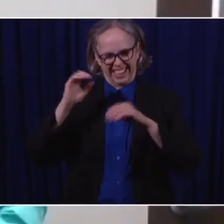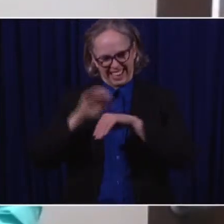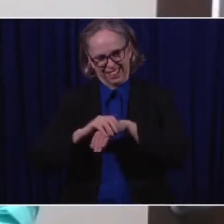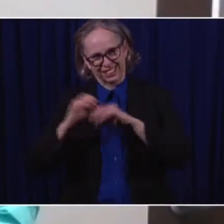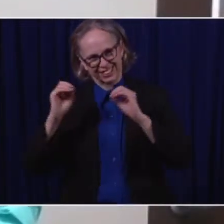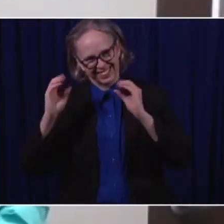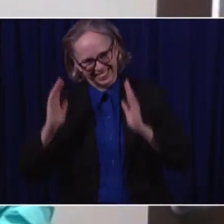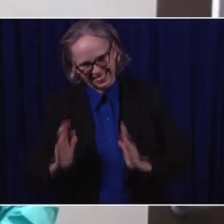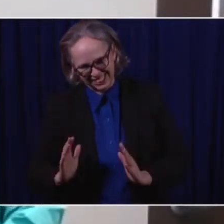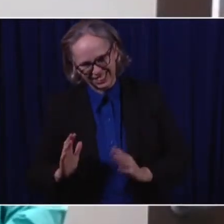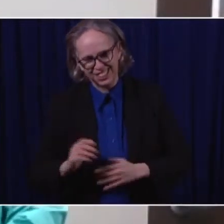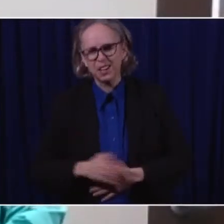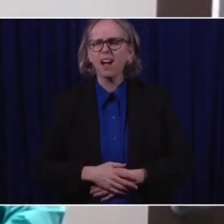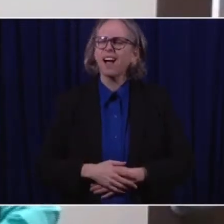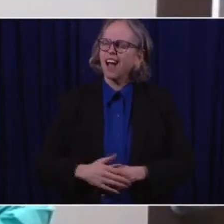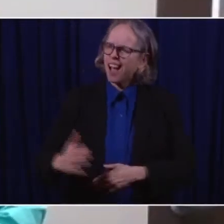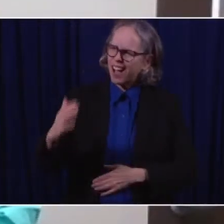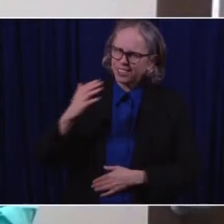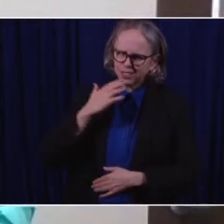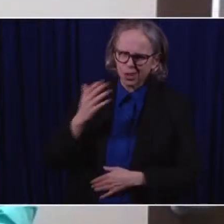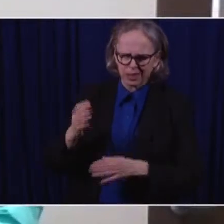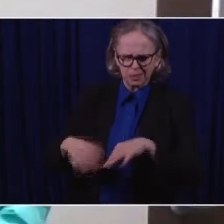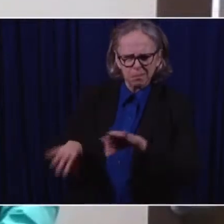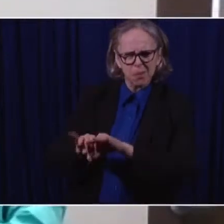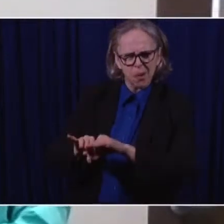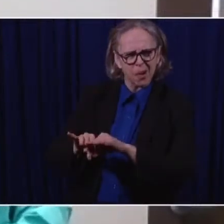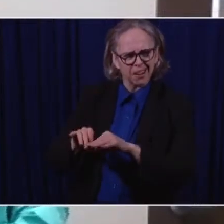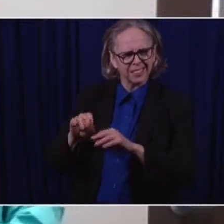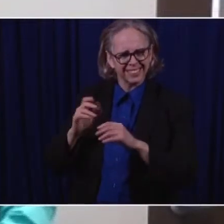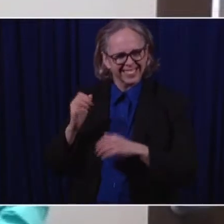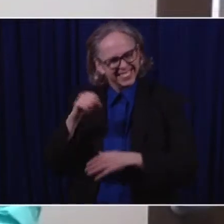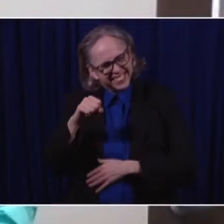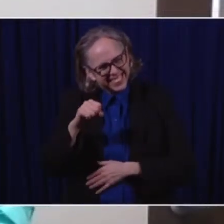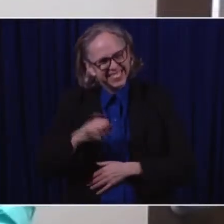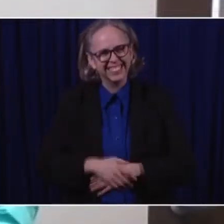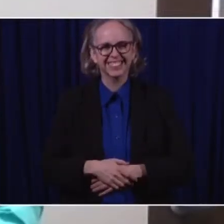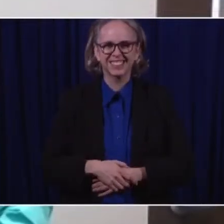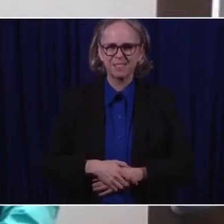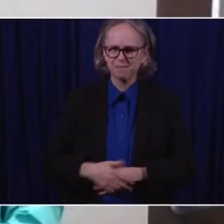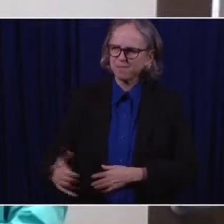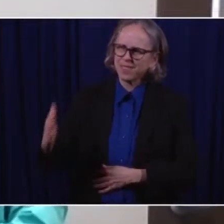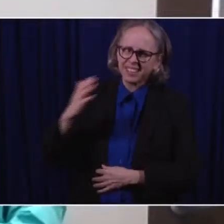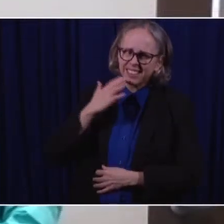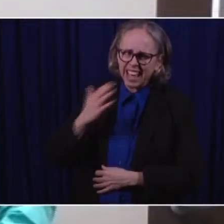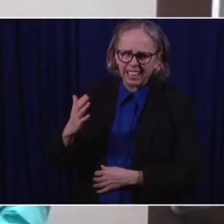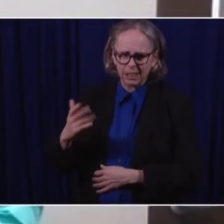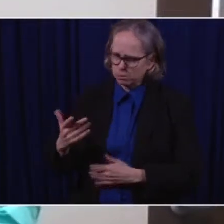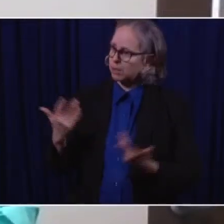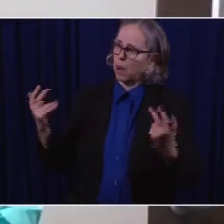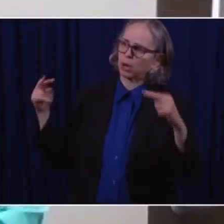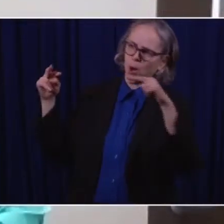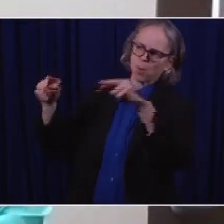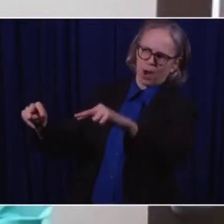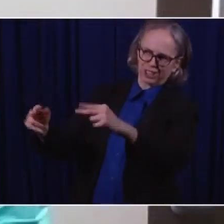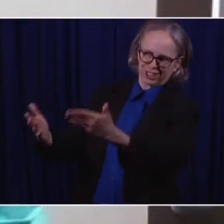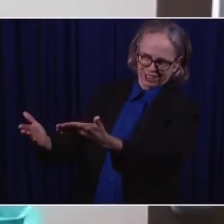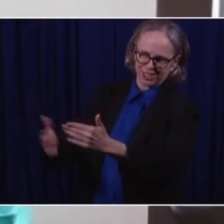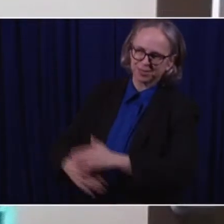That's pretty important. I think so. Thanks for doing it. All right, we're going to watch you get a shot.